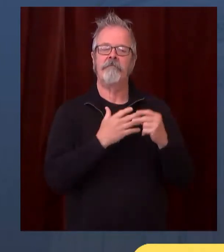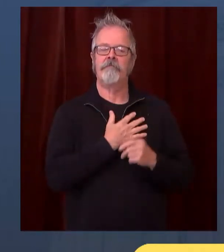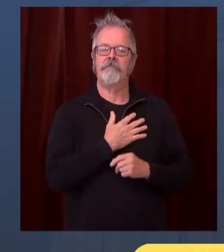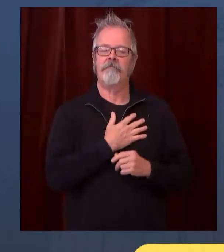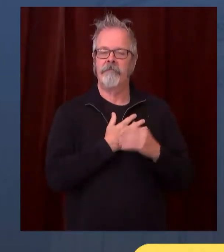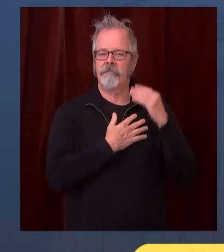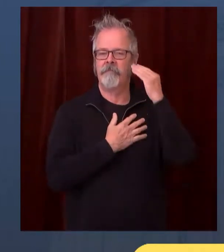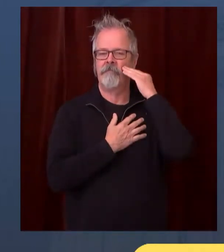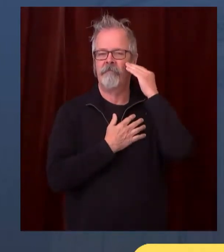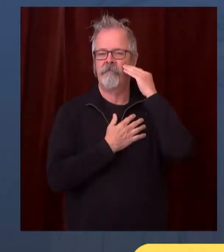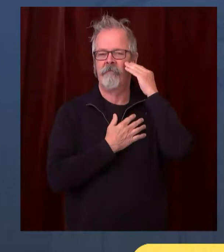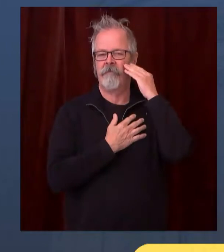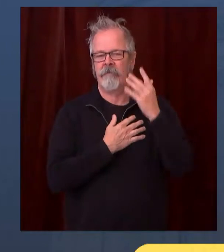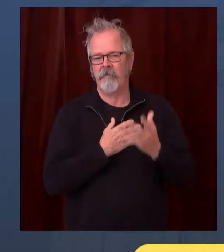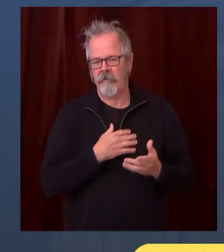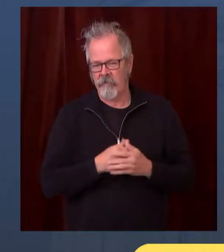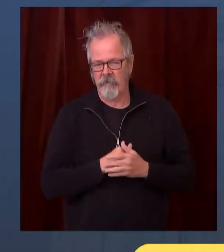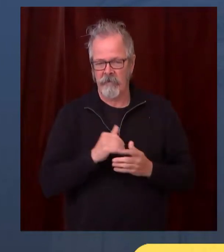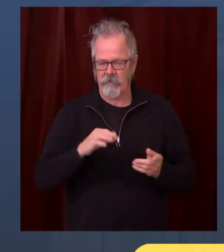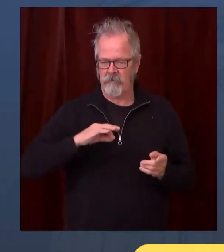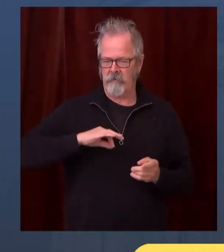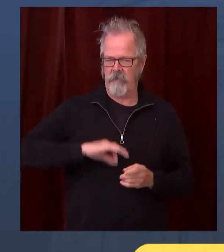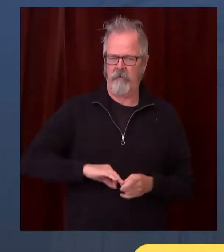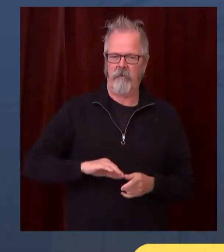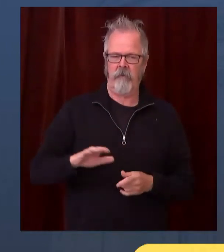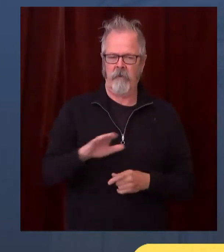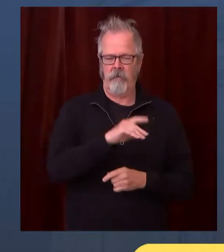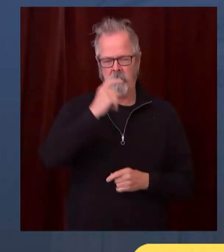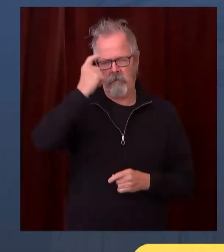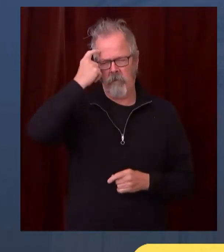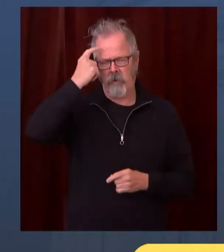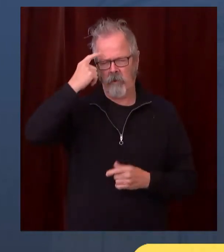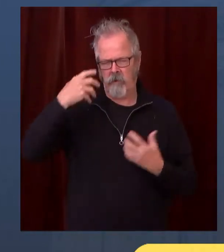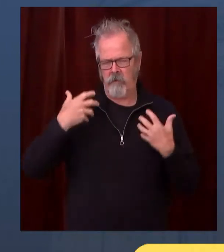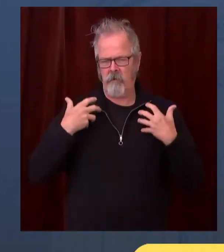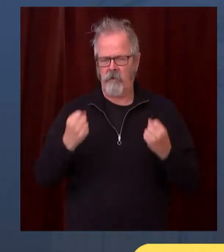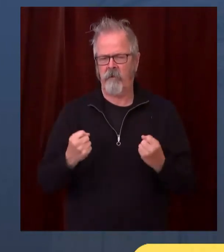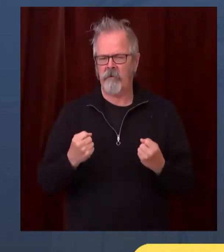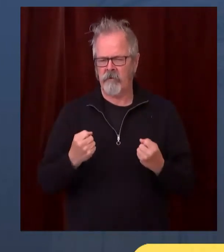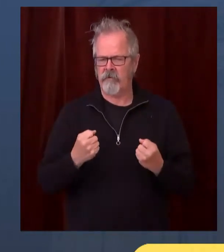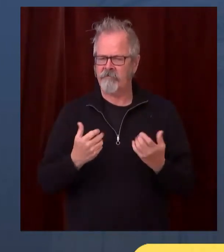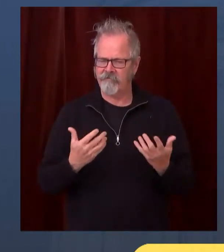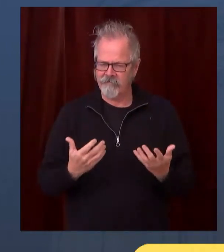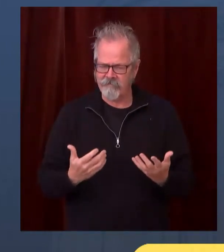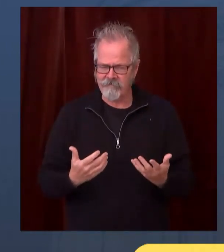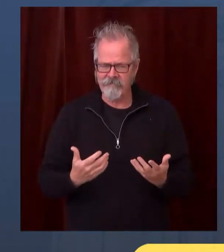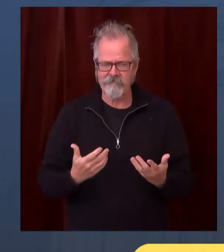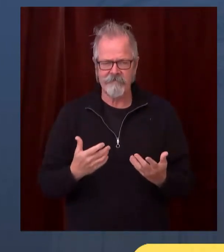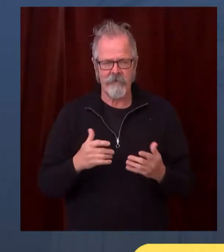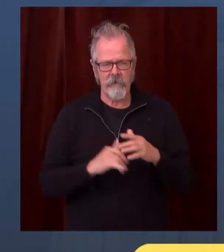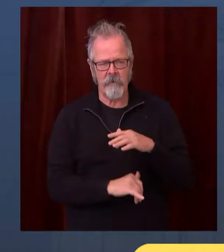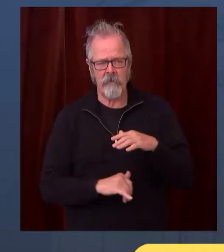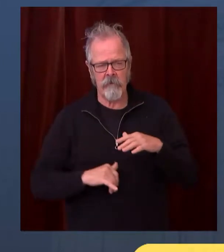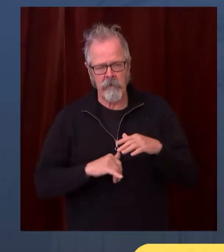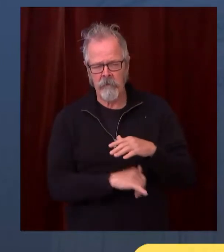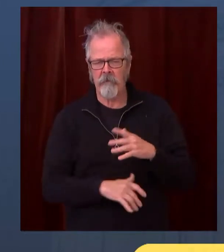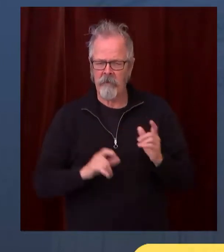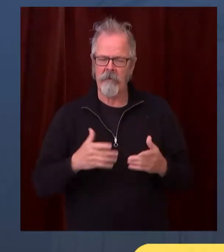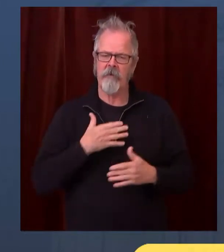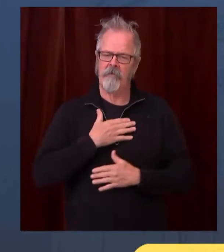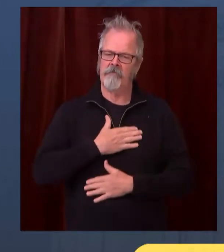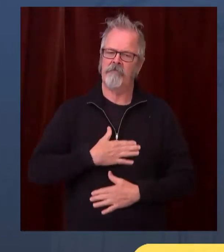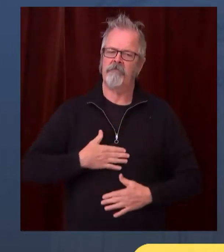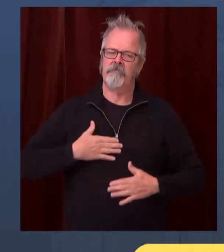of residents. It's going to mean people have what they enjoy most in life, which is to see the people that they